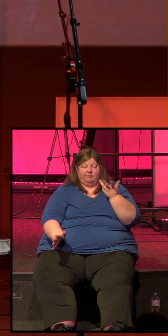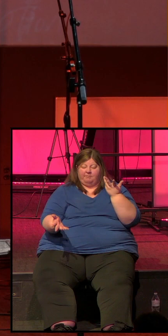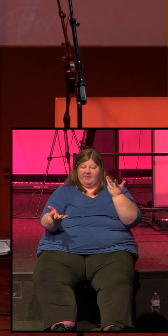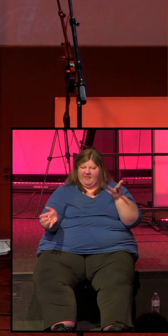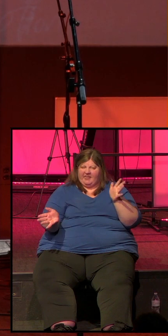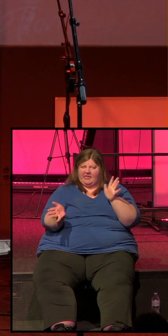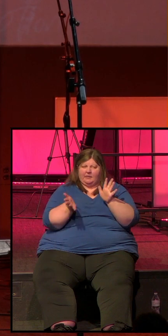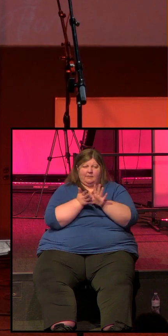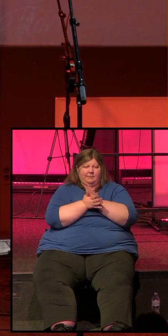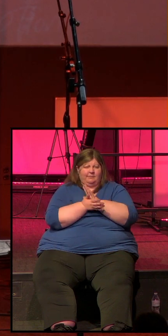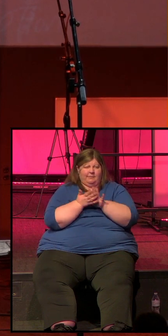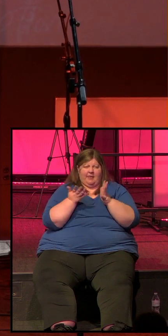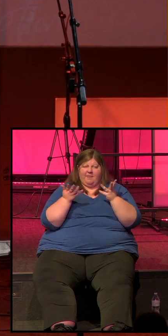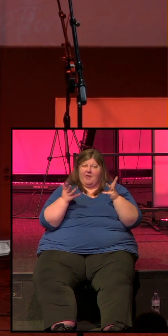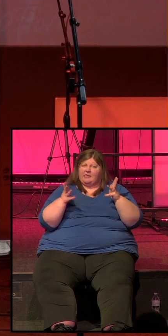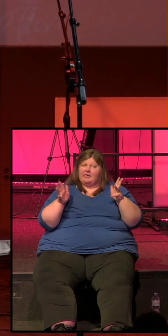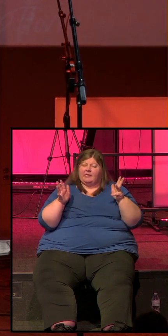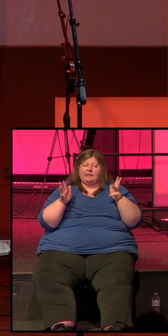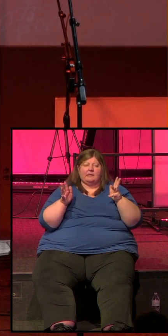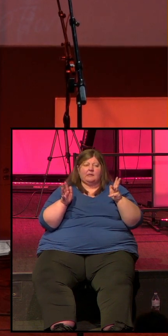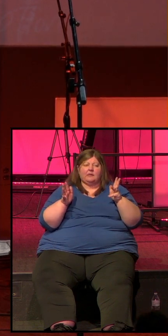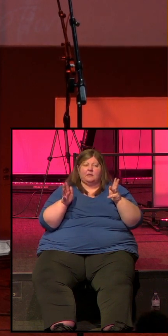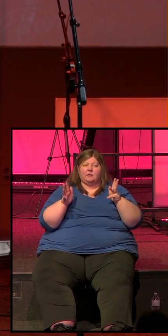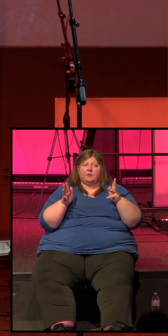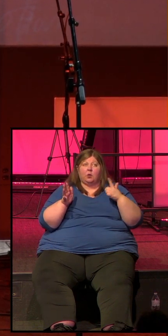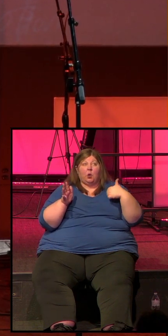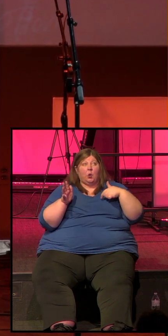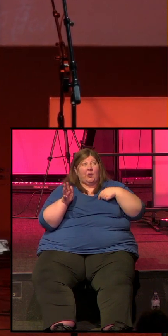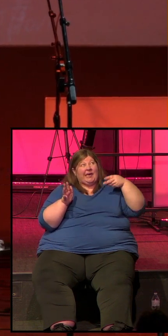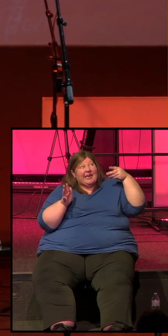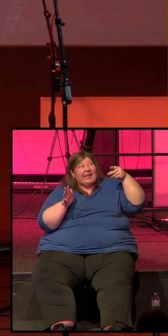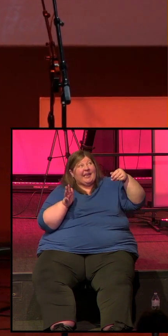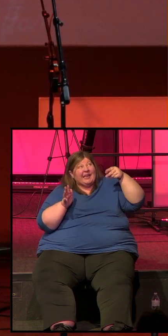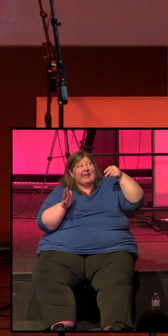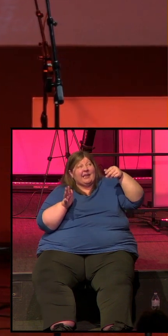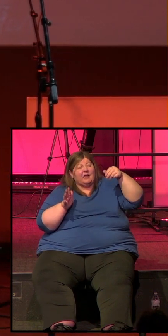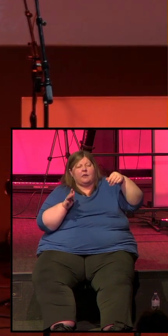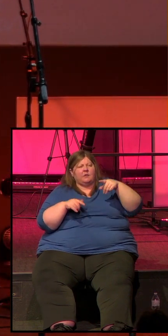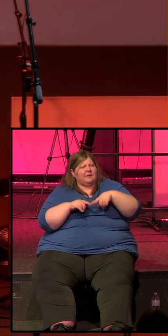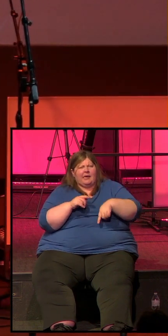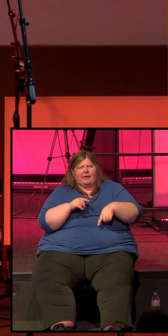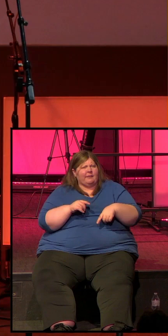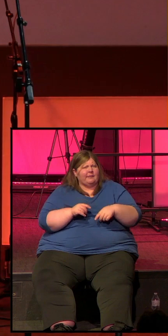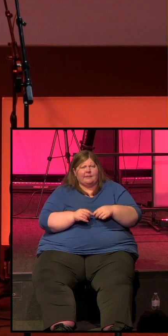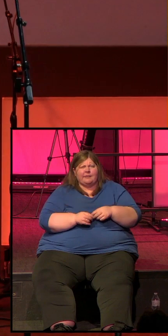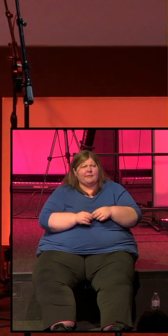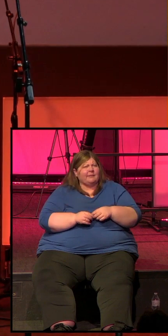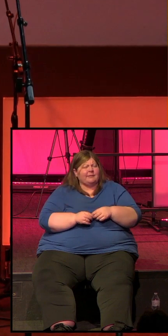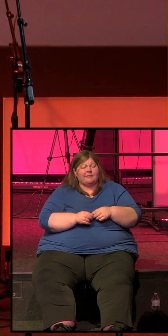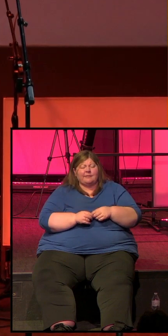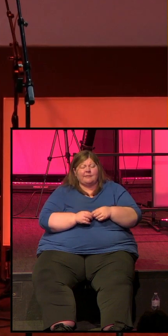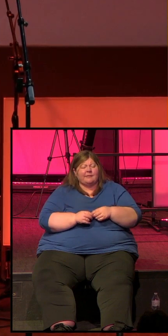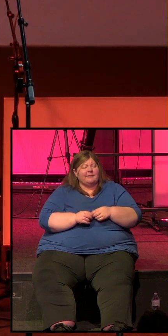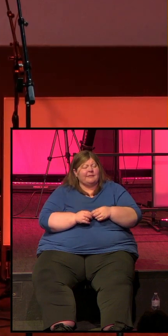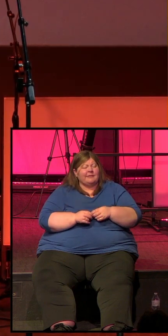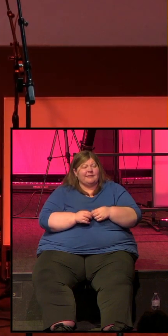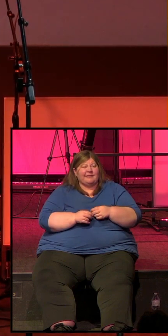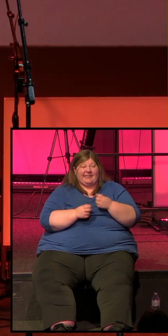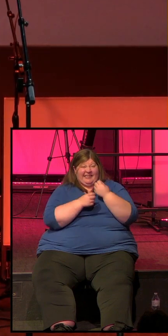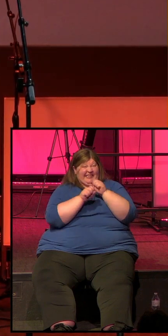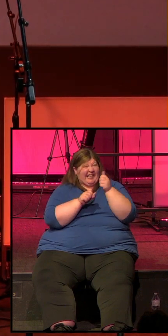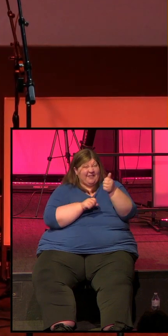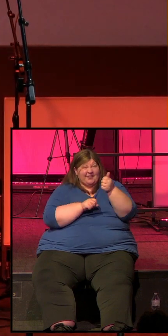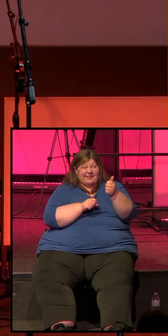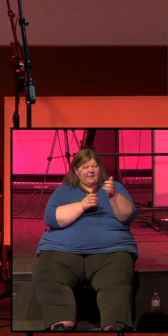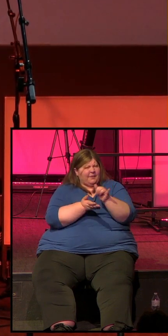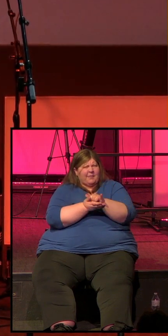required. We can't contribute anything beyond that. You can save yourself just as much as Paul can